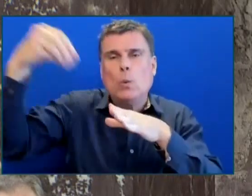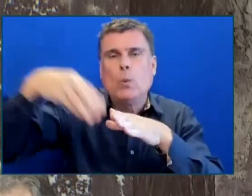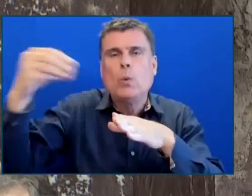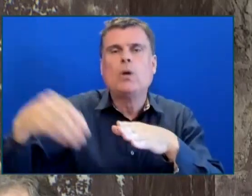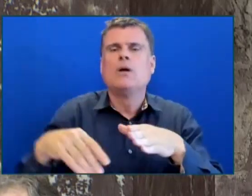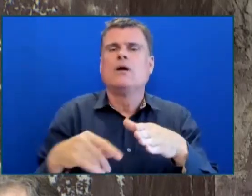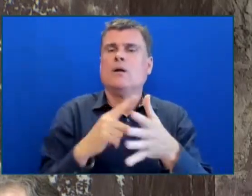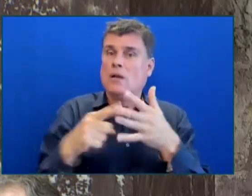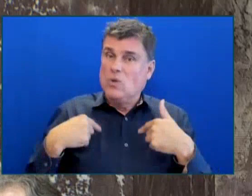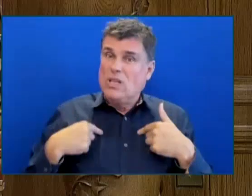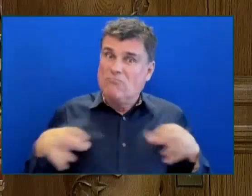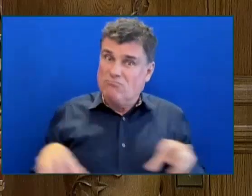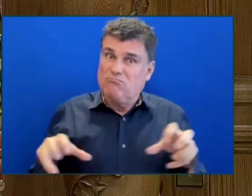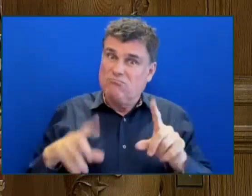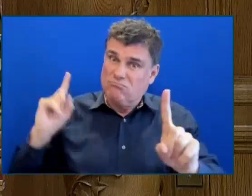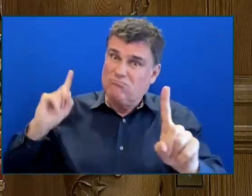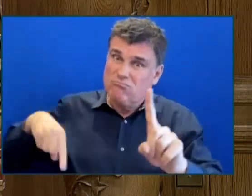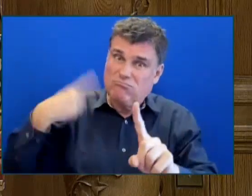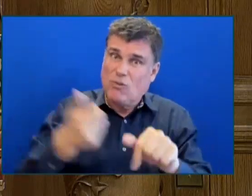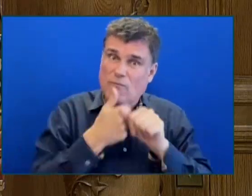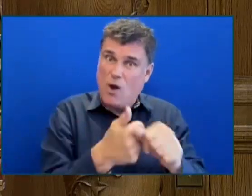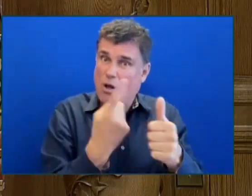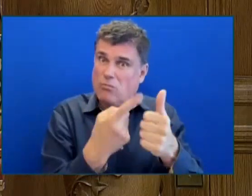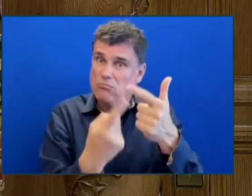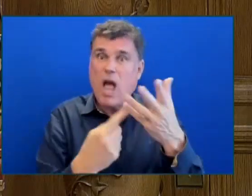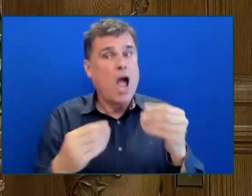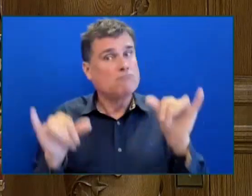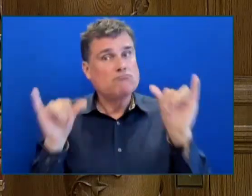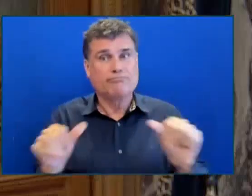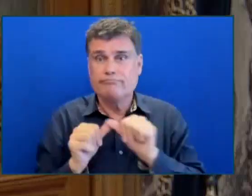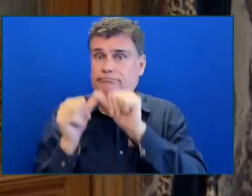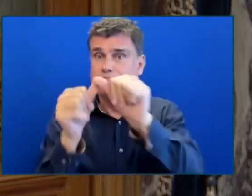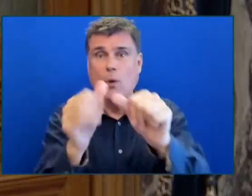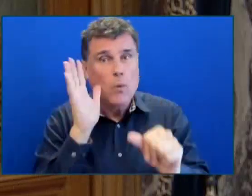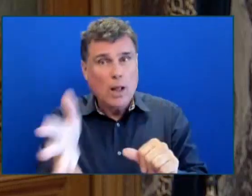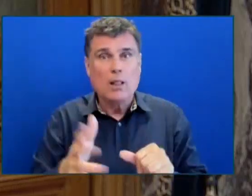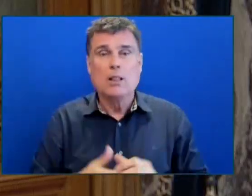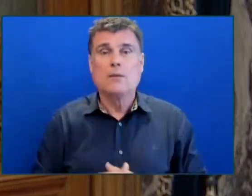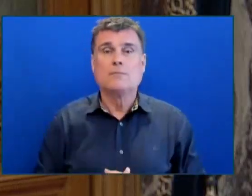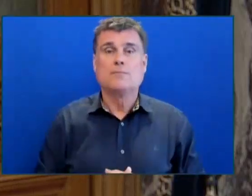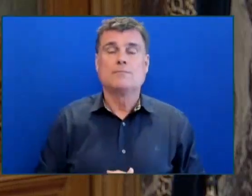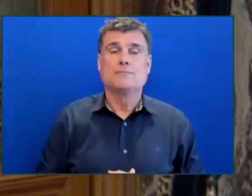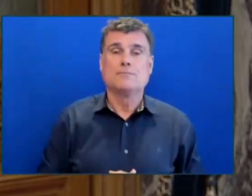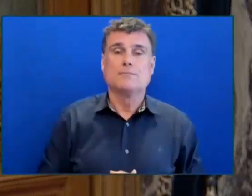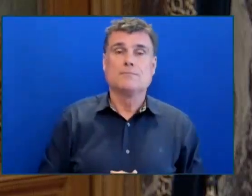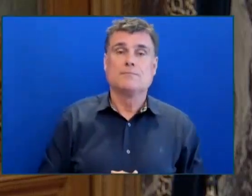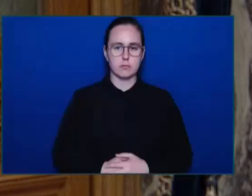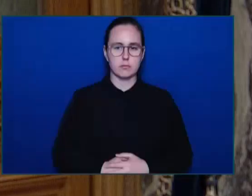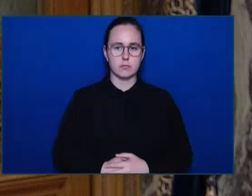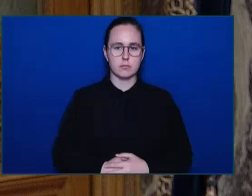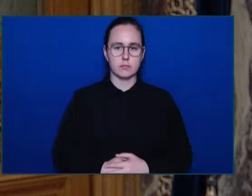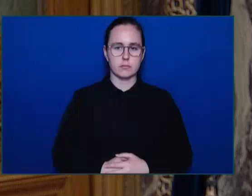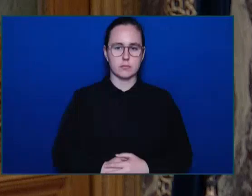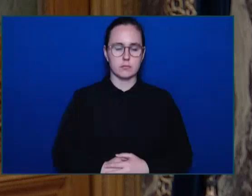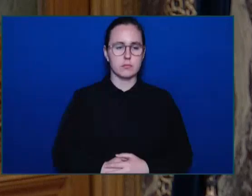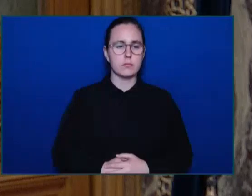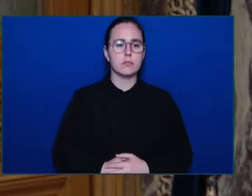it. Leader of the Third Party Supplemental. Thank you, Honourable Speaker. And I appreciate the response from the